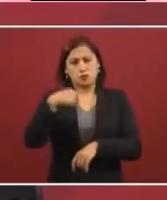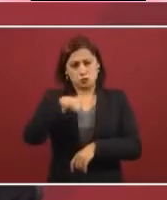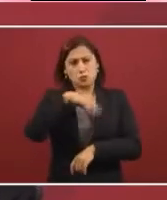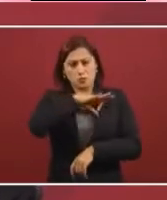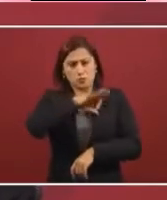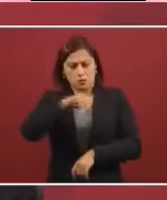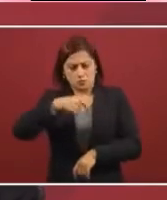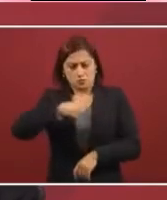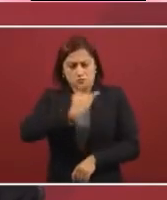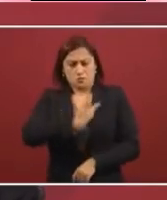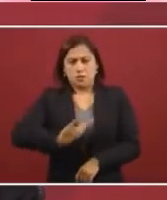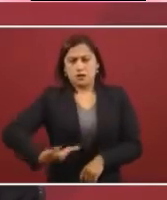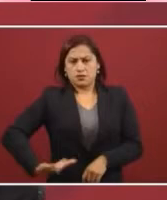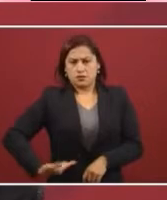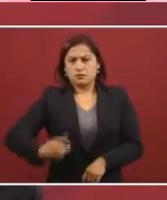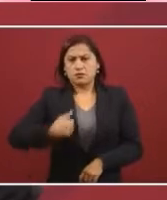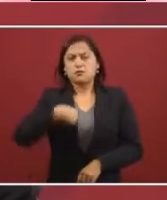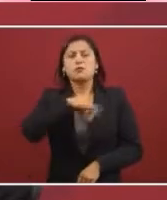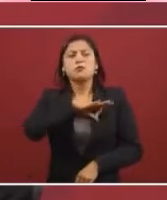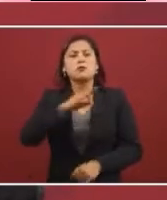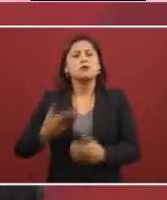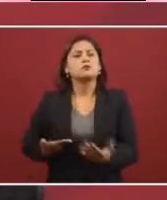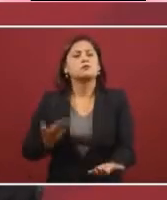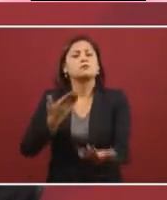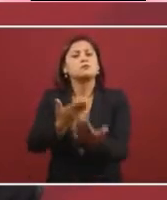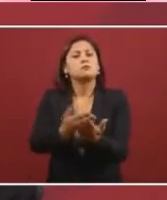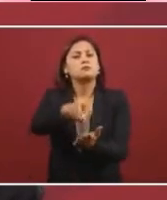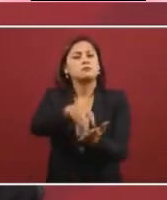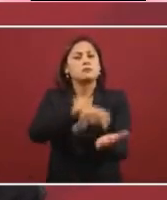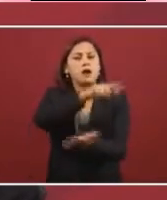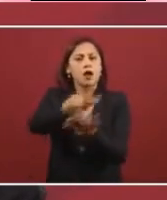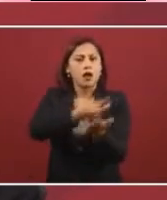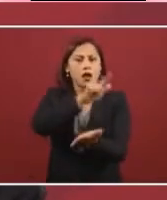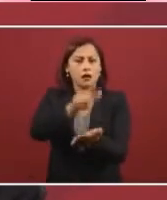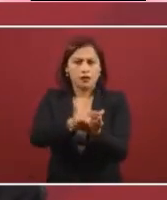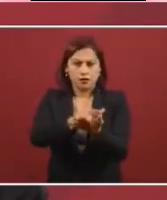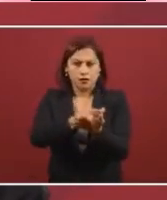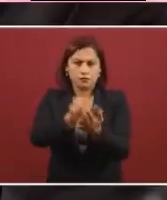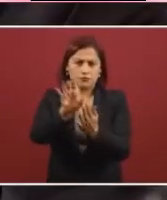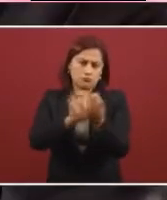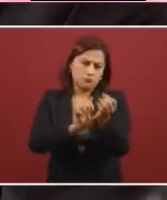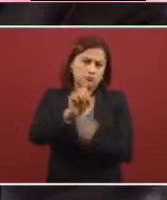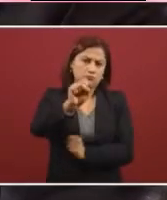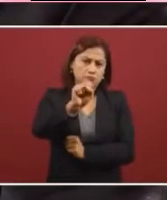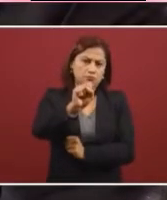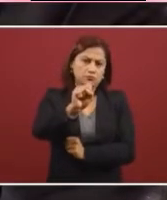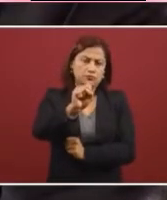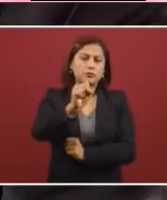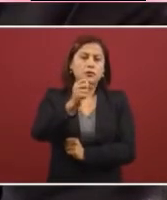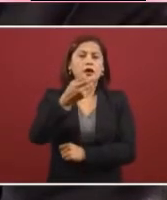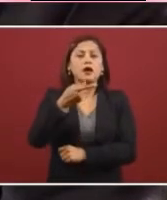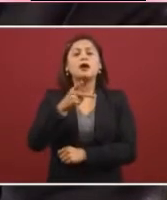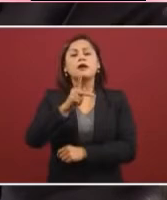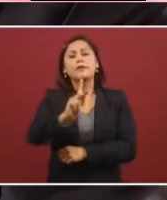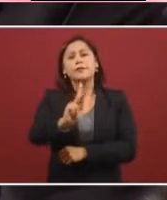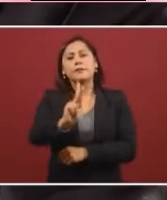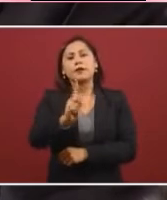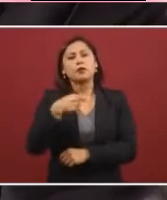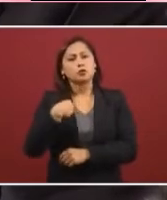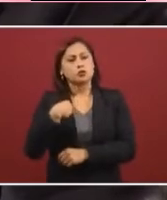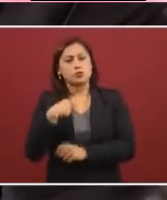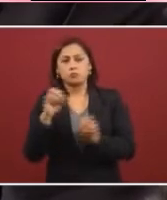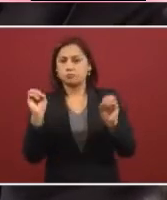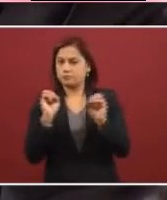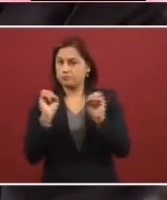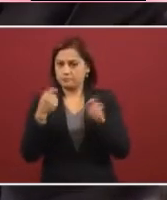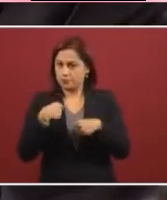because I do have the faculties to present this initiative of reform to the Constitution, but